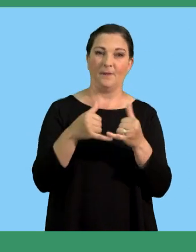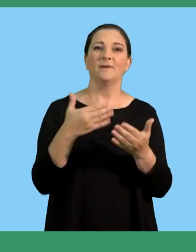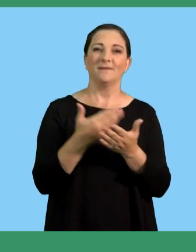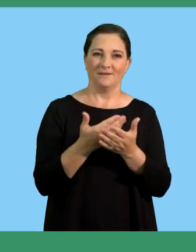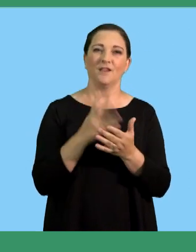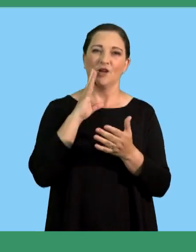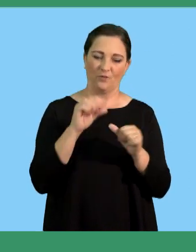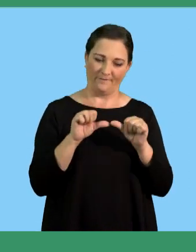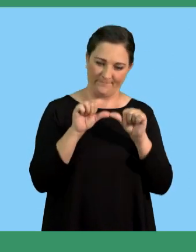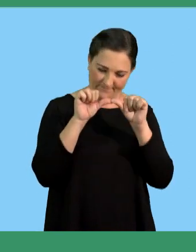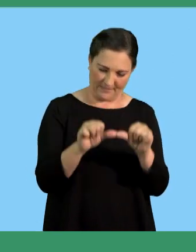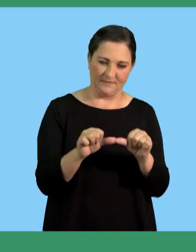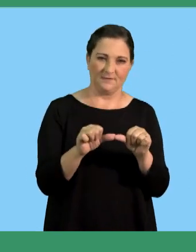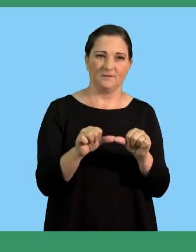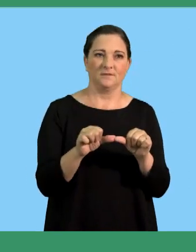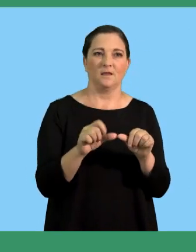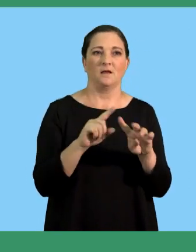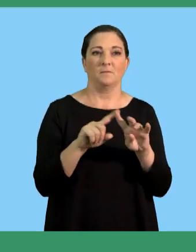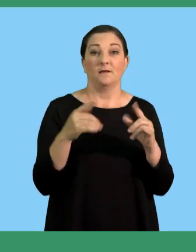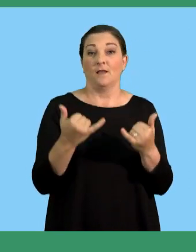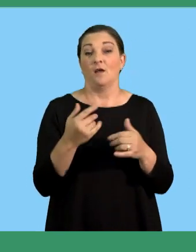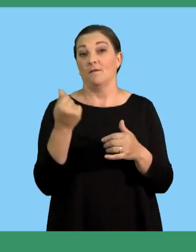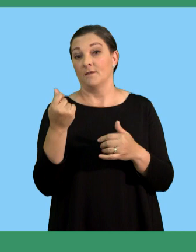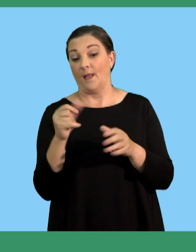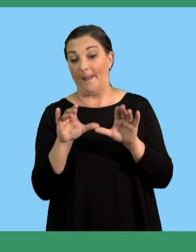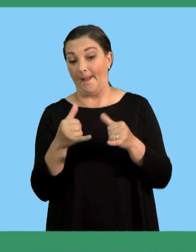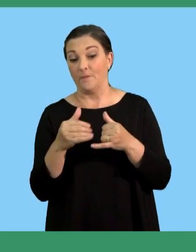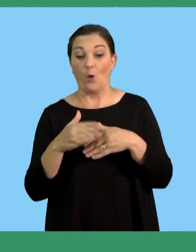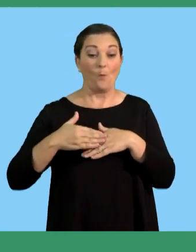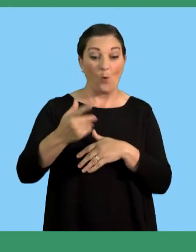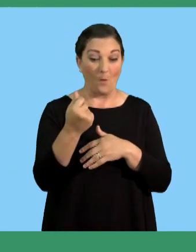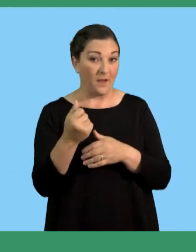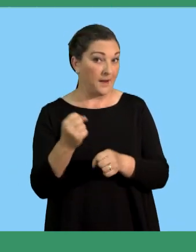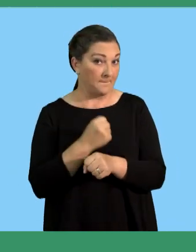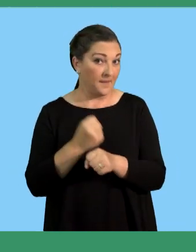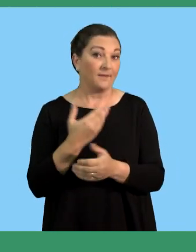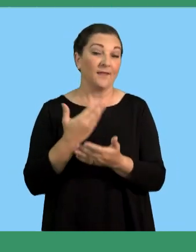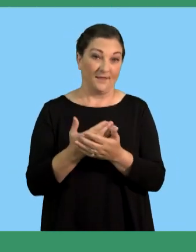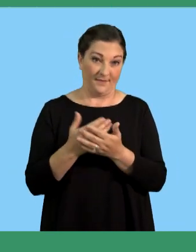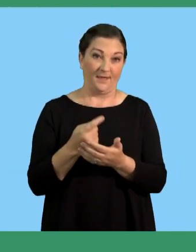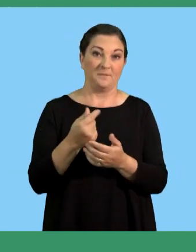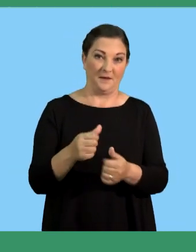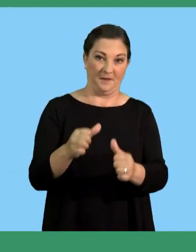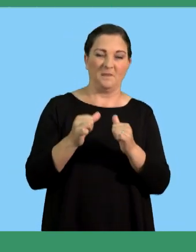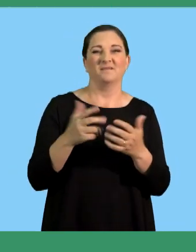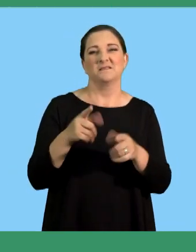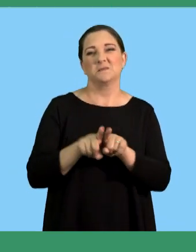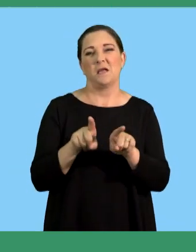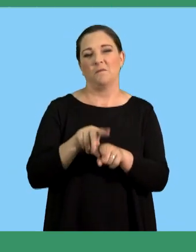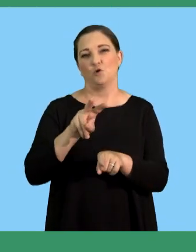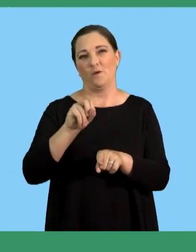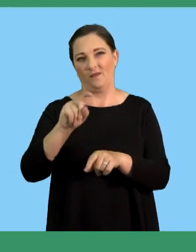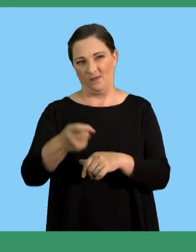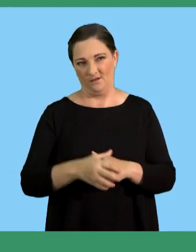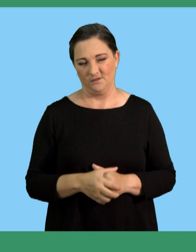pay them 20,000, they'll receive 20,000, whether the company has made more money or not. And then shareholders have a preferred